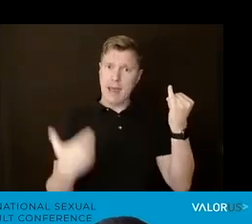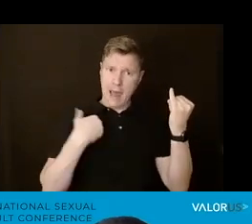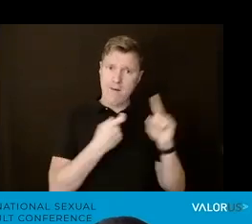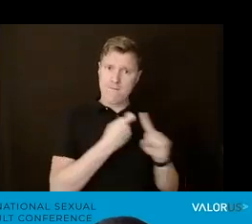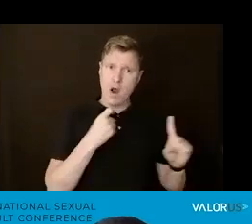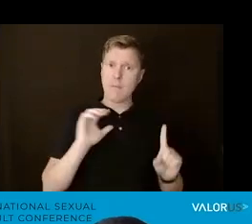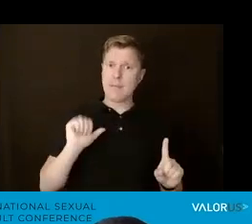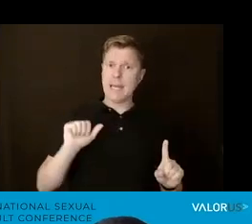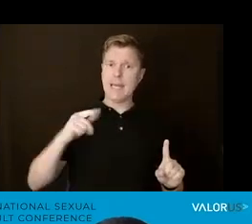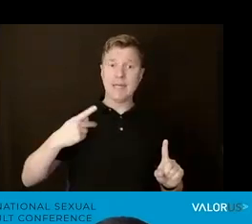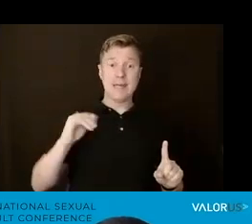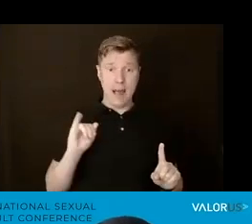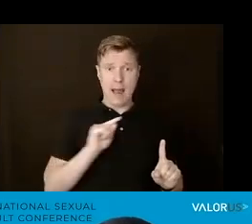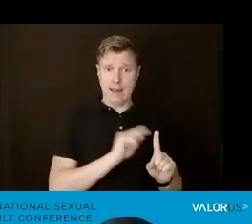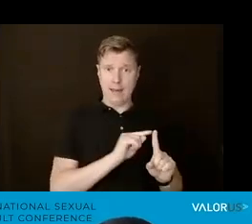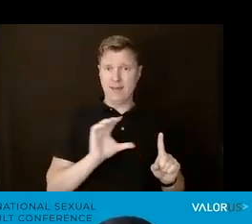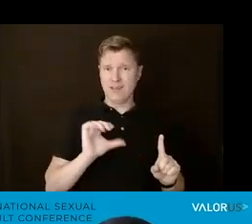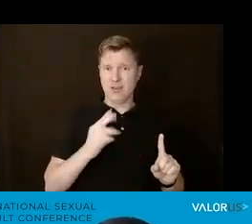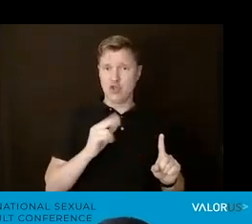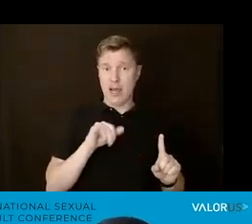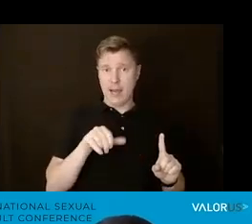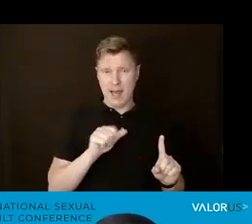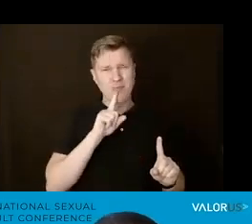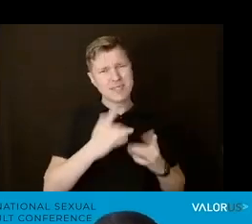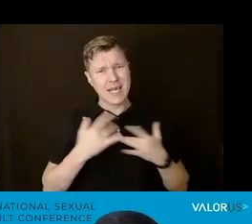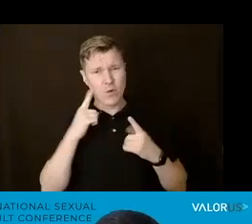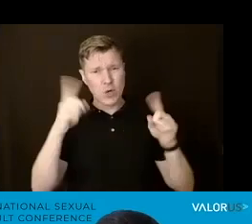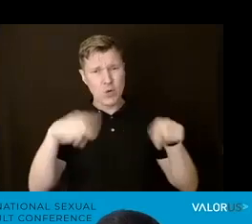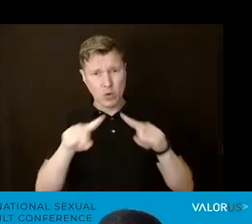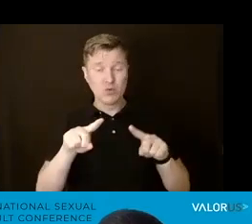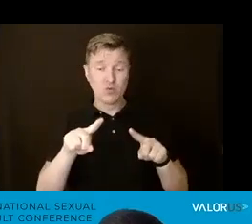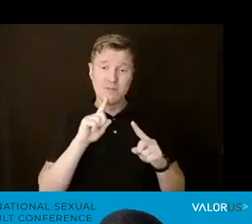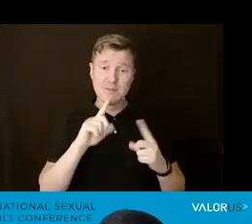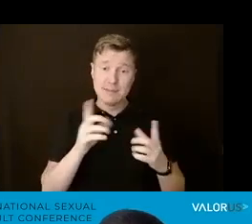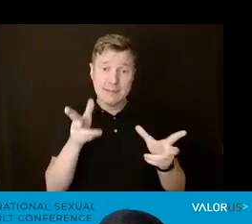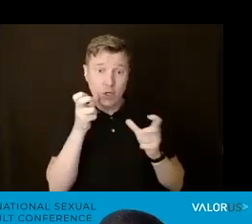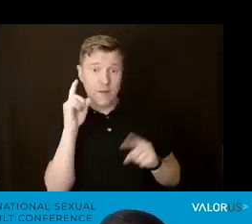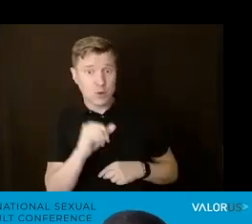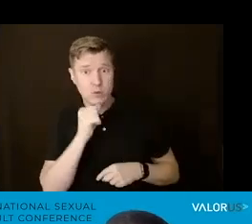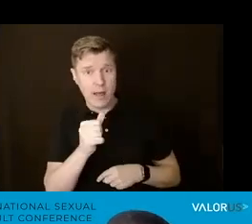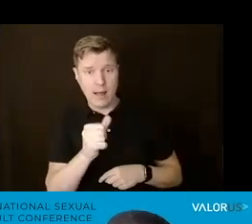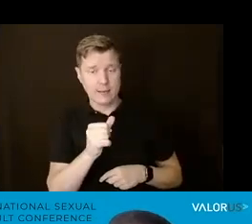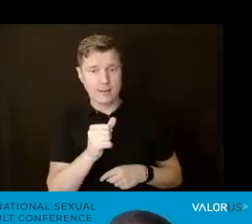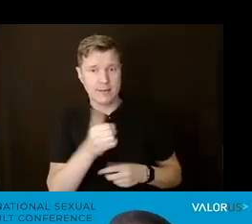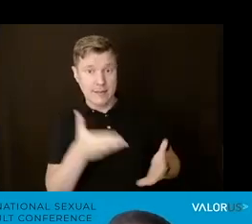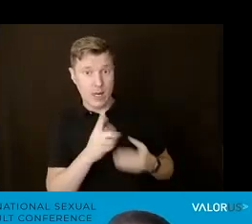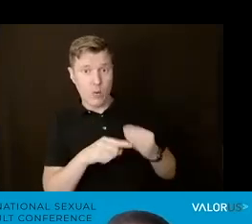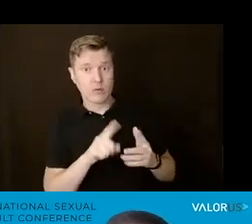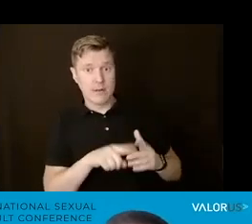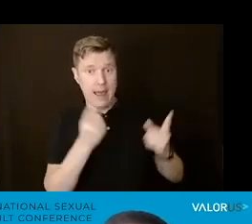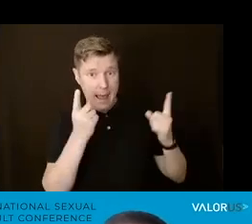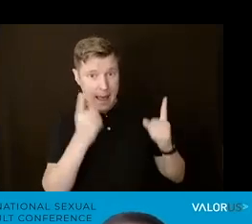from API Chaya. I'm so excited for folks to get to hear about this. I wasn't working at API Chaya when this work happened, and I'm so glad to be